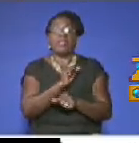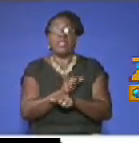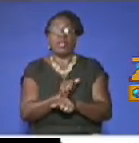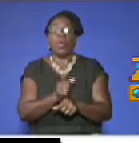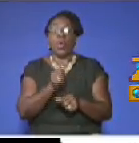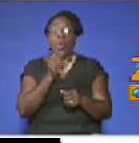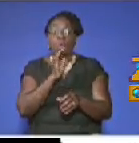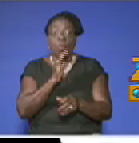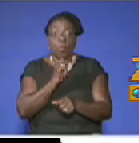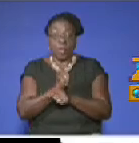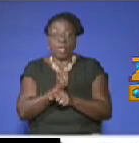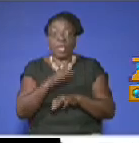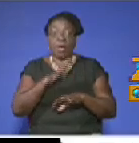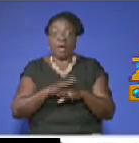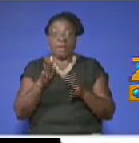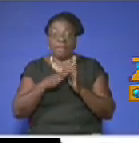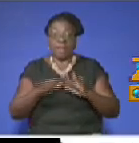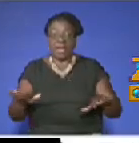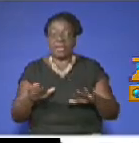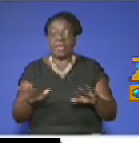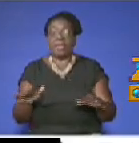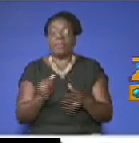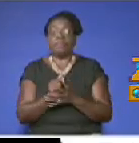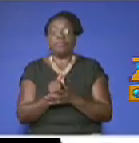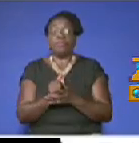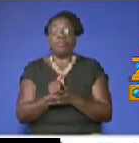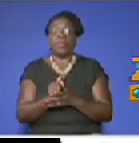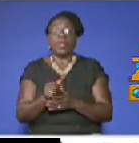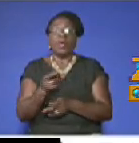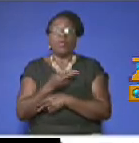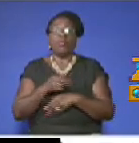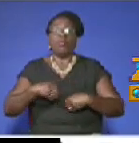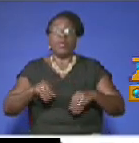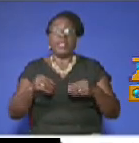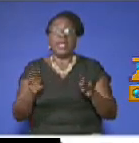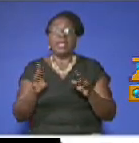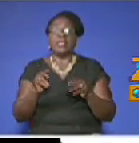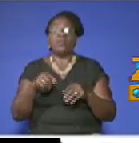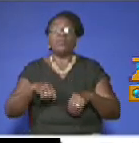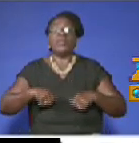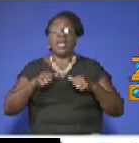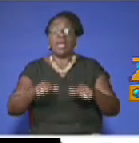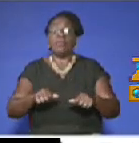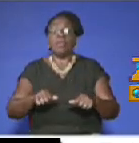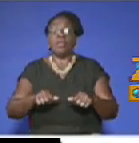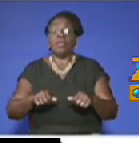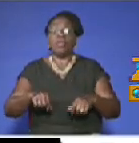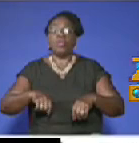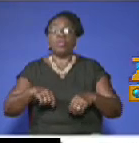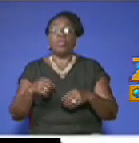COVID-19. Retailers will be able to offer in-store service.